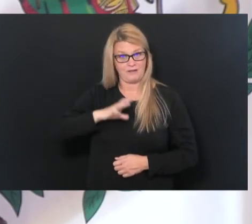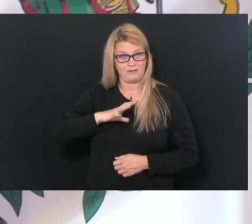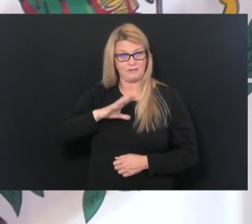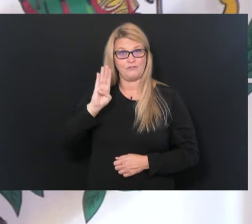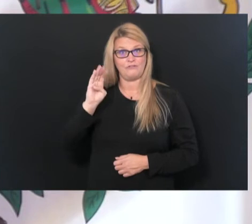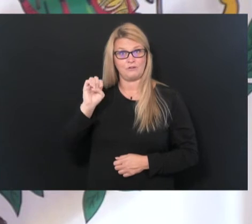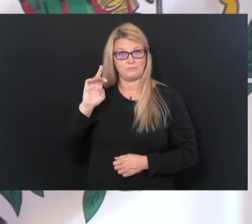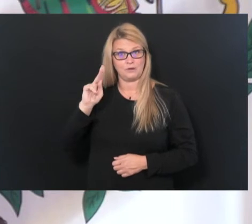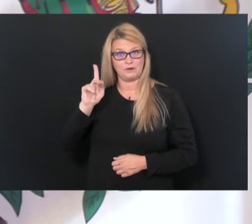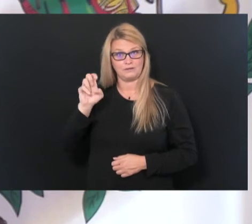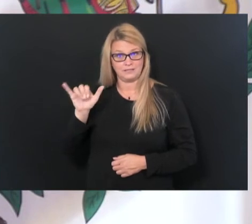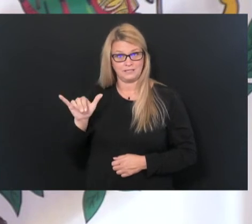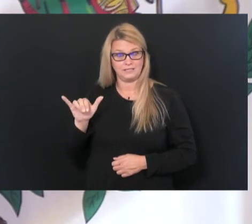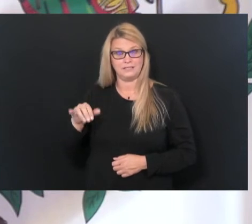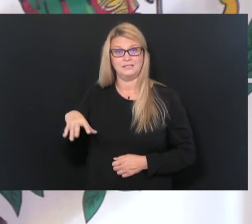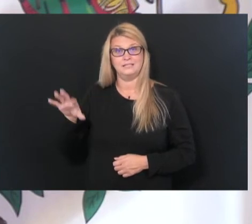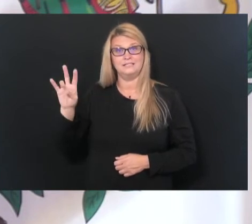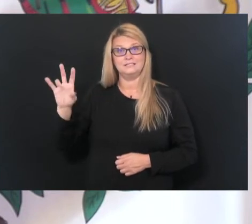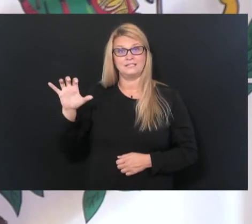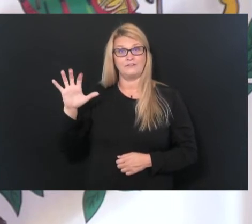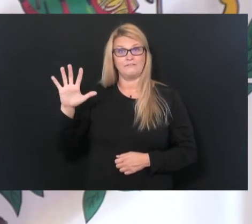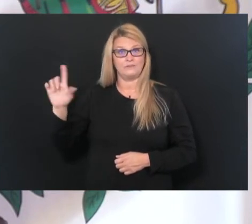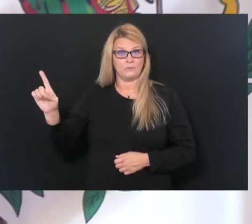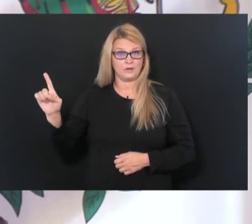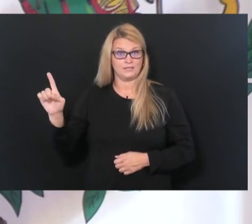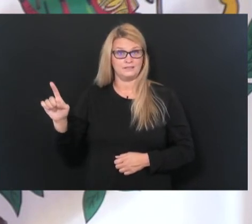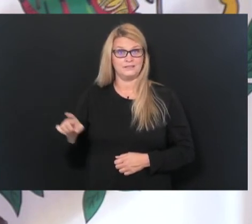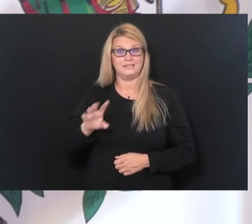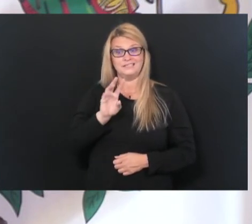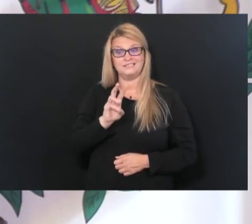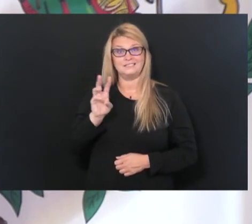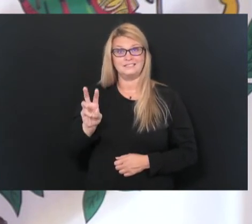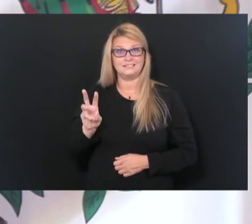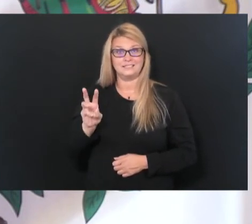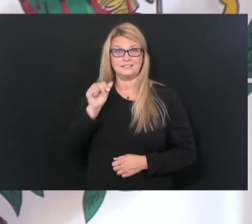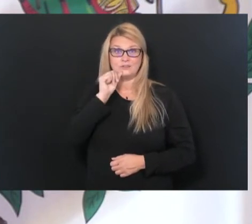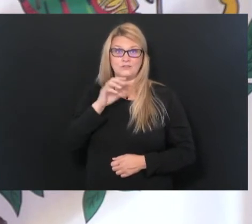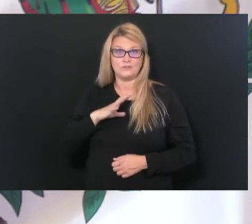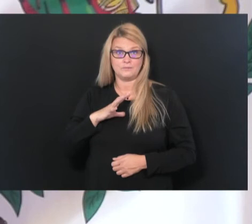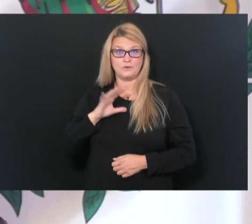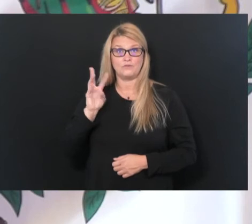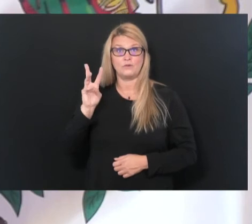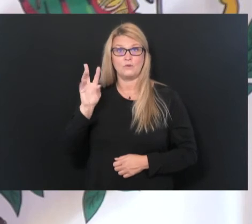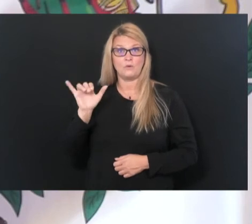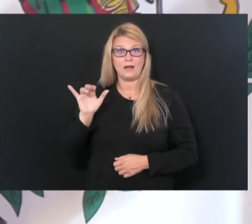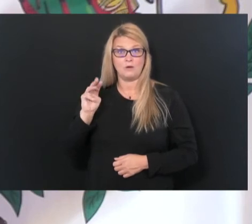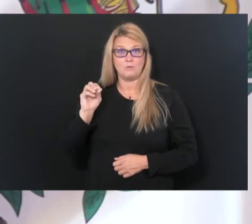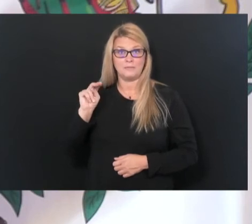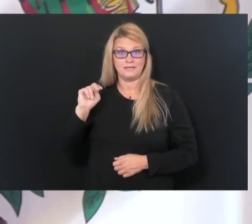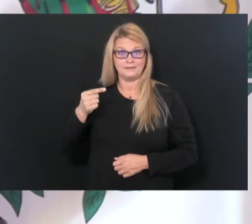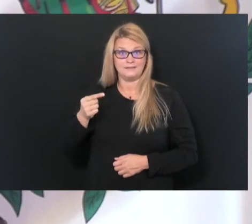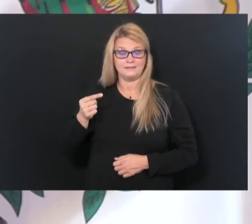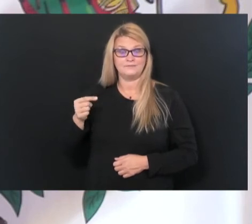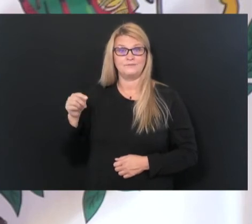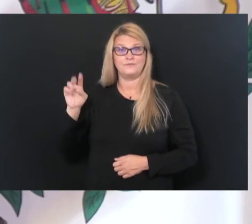County. Our 751st death, a 66-year-old female from Wyoming County.